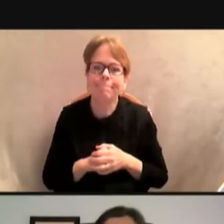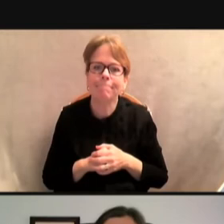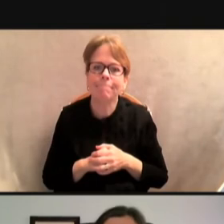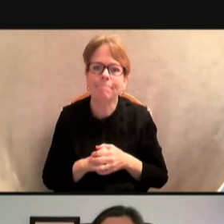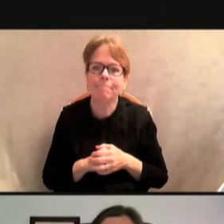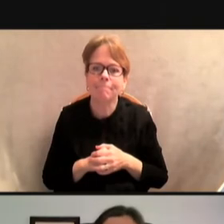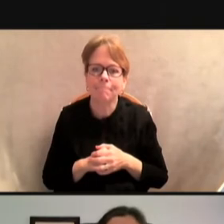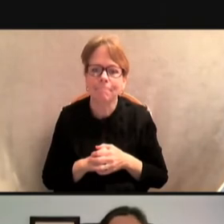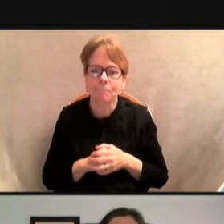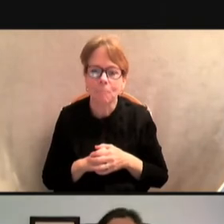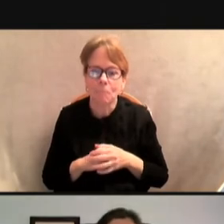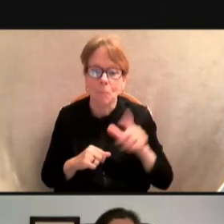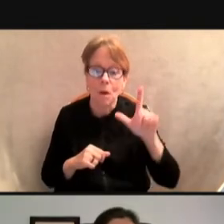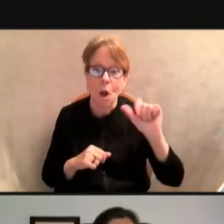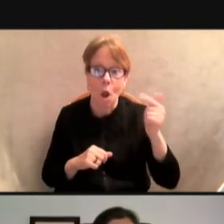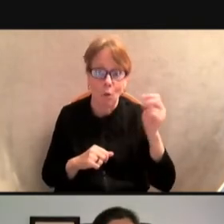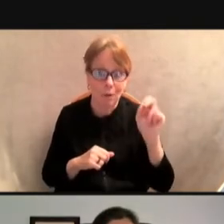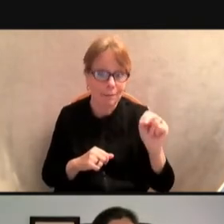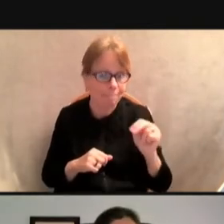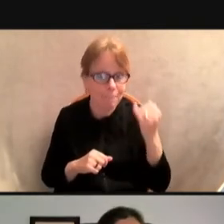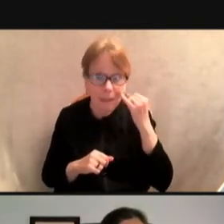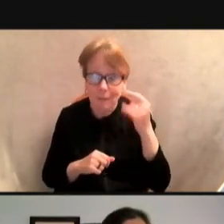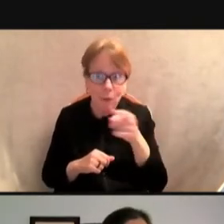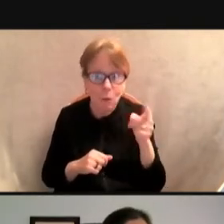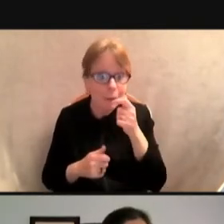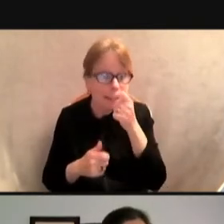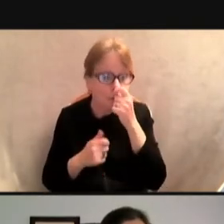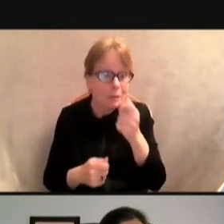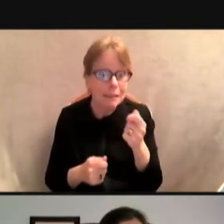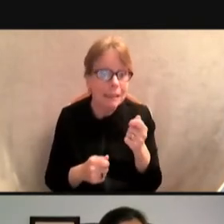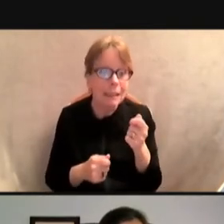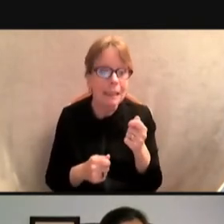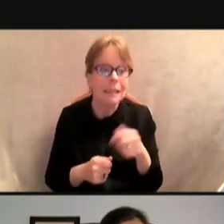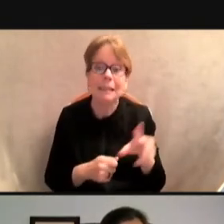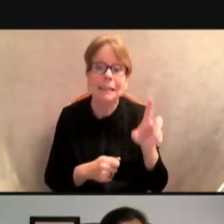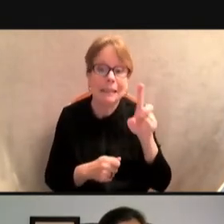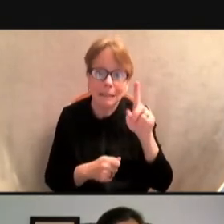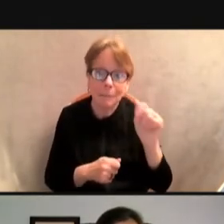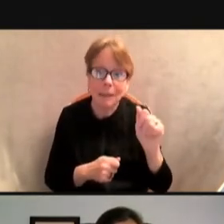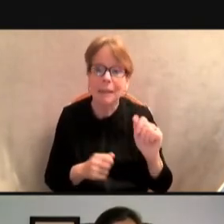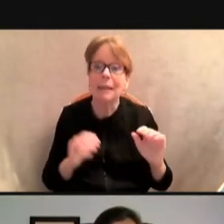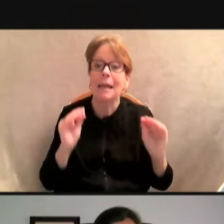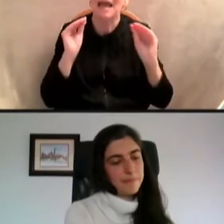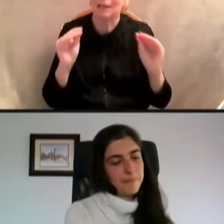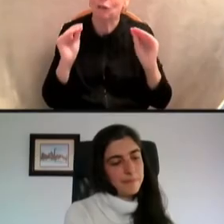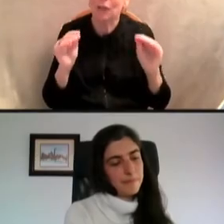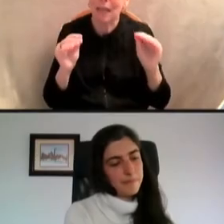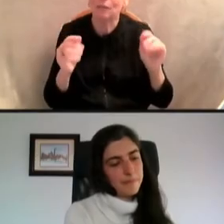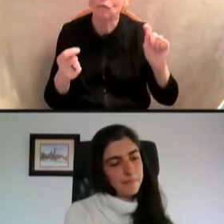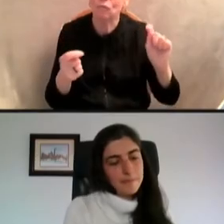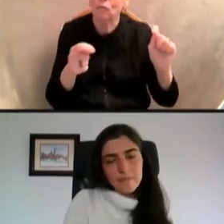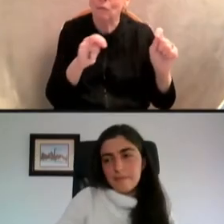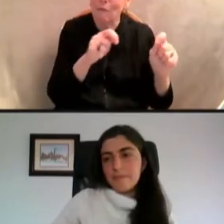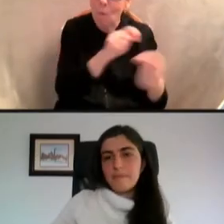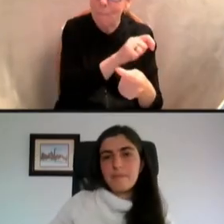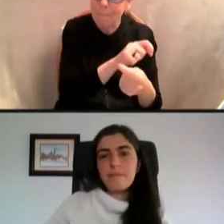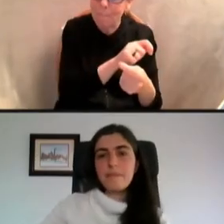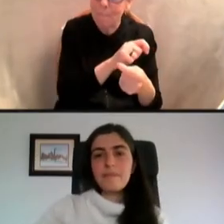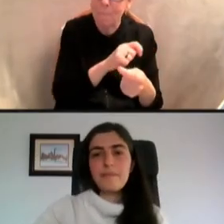And in case anyone out there is interested in disability education reform on their